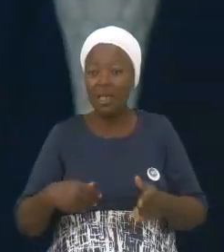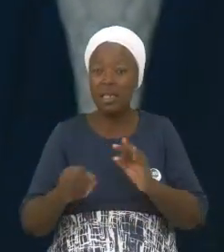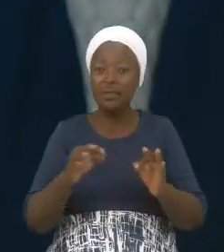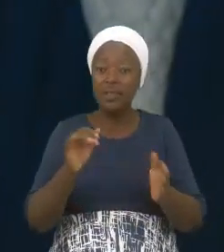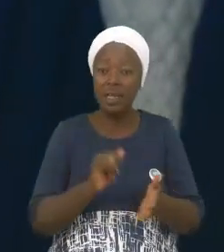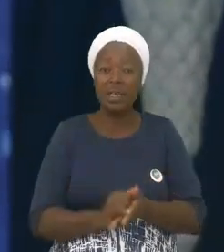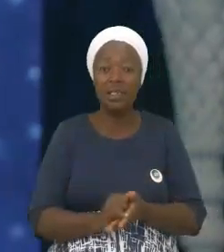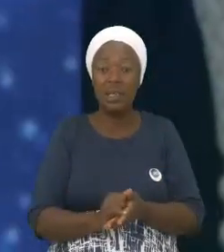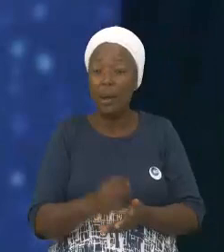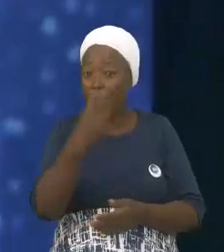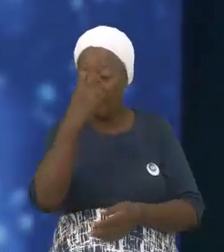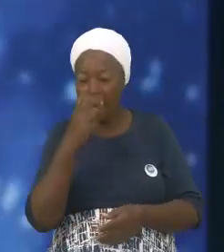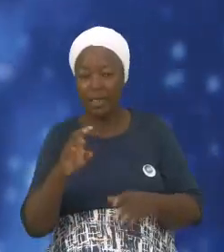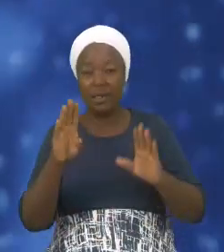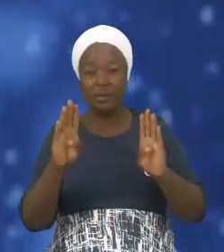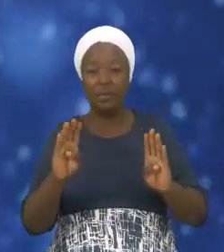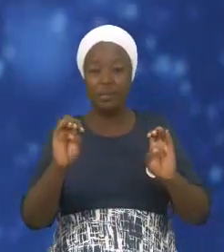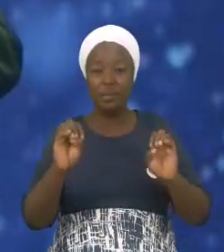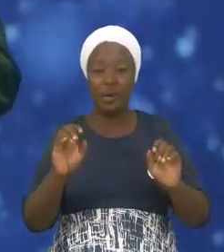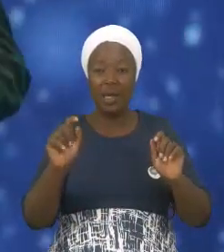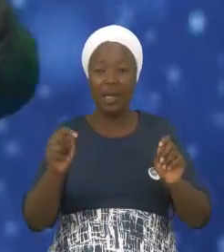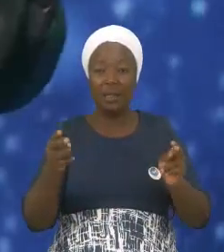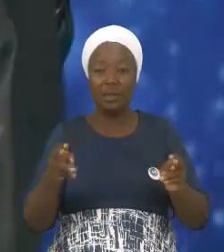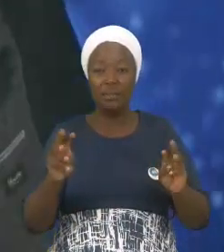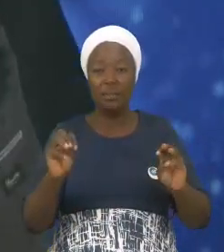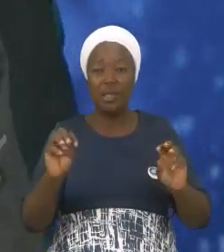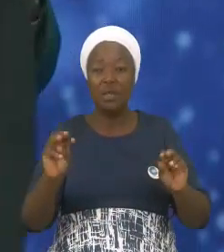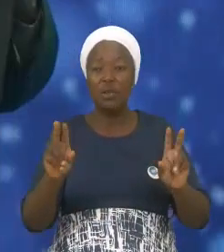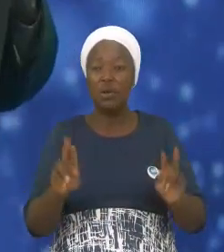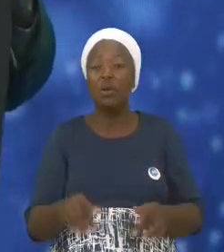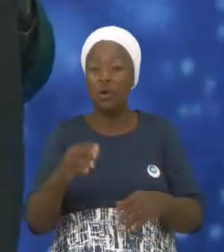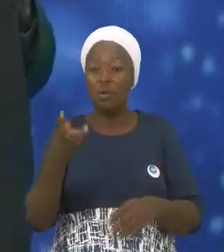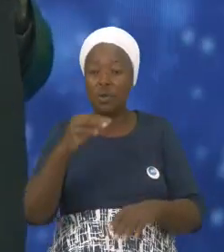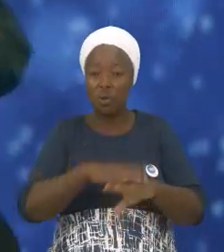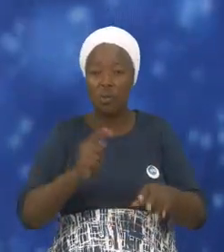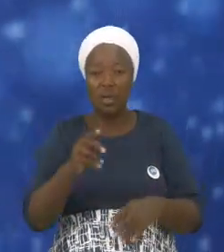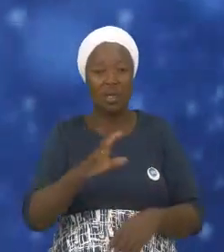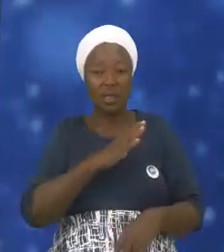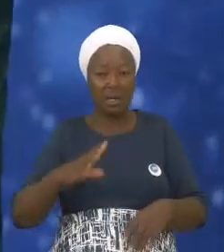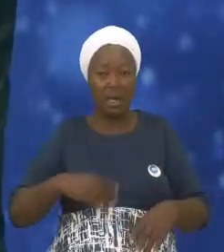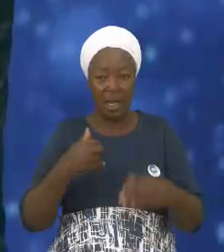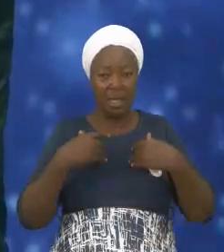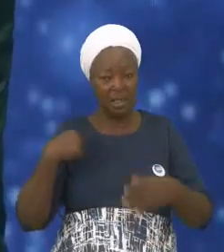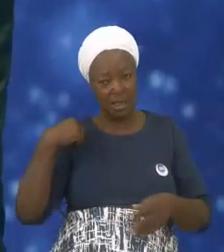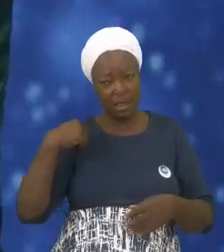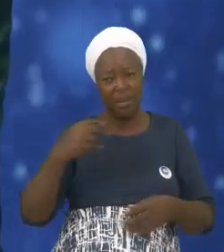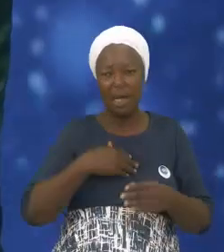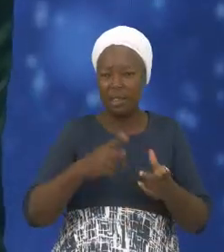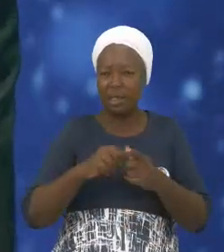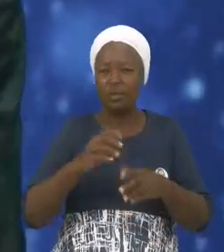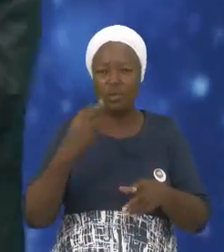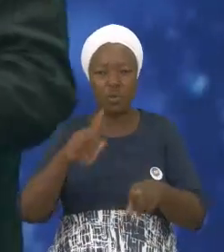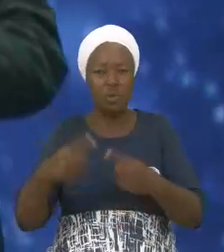Bartimaeus was called by Christ, he had a garment and was going to